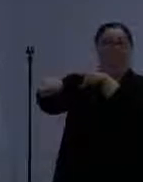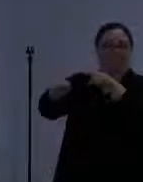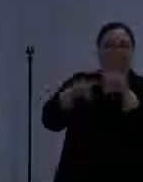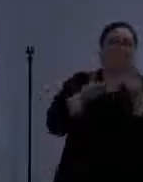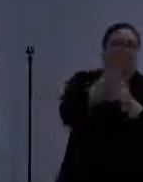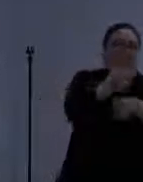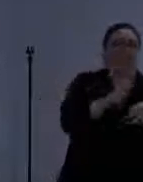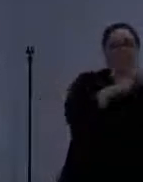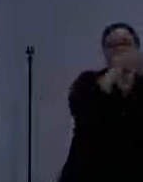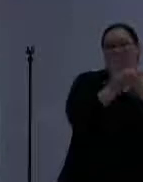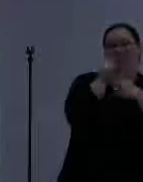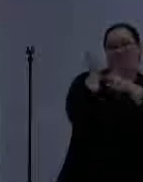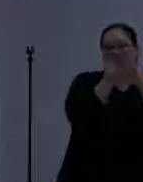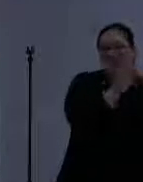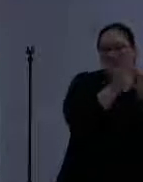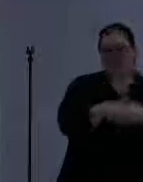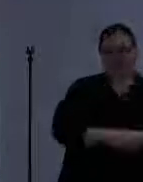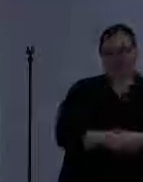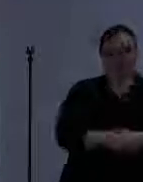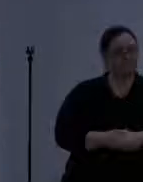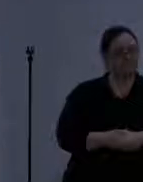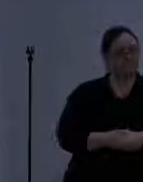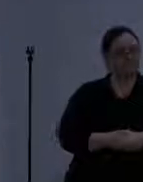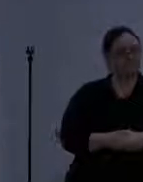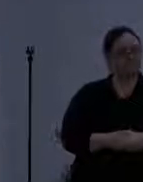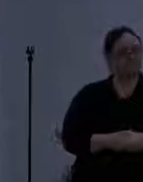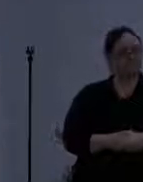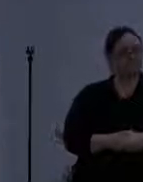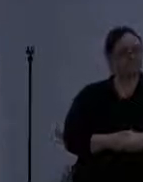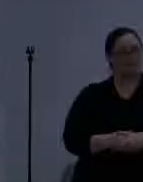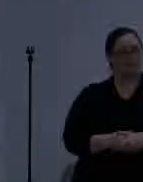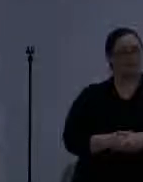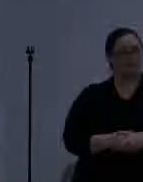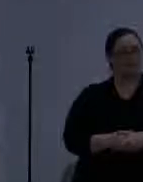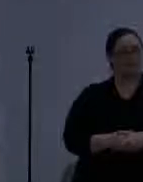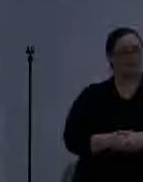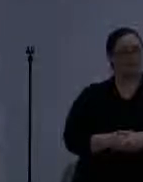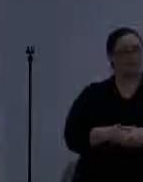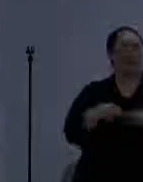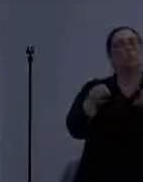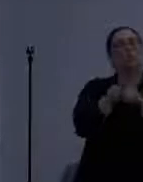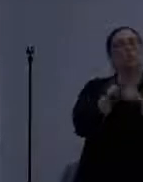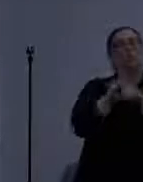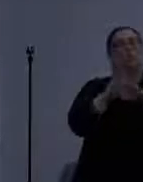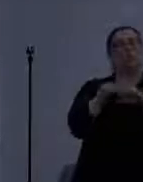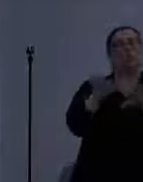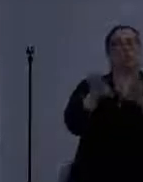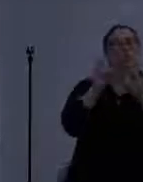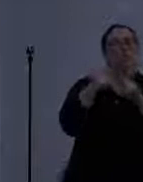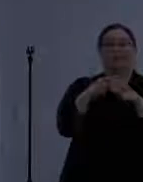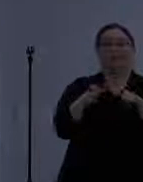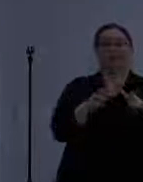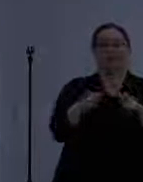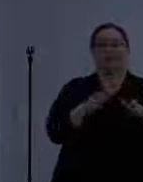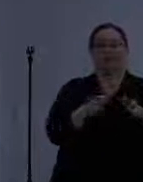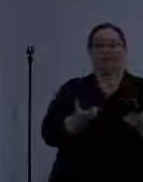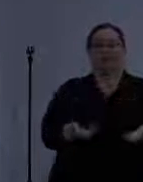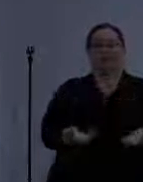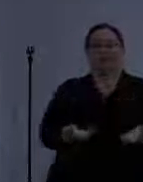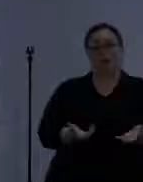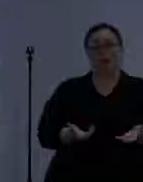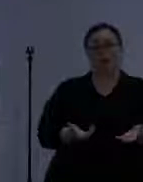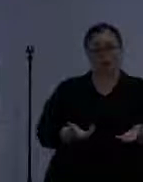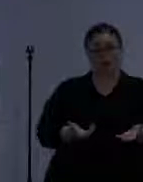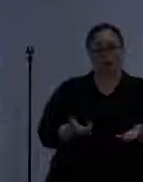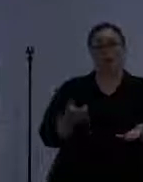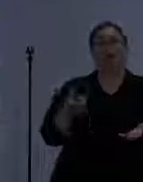The other thing about the framework is that it's also about choice and control, in that part of the framework, which I'll